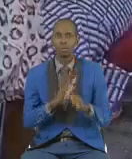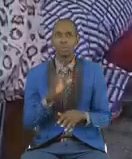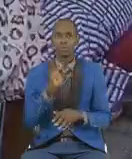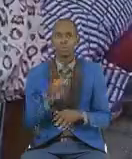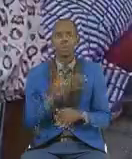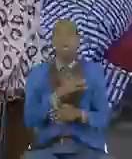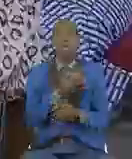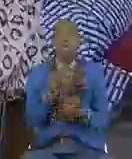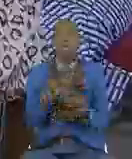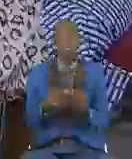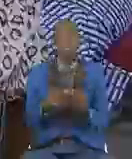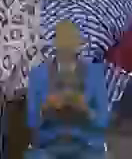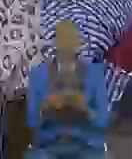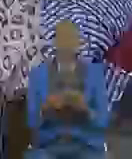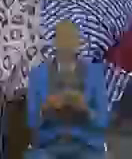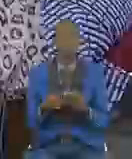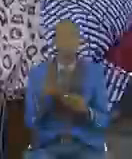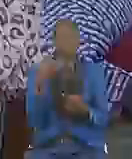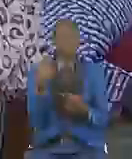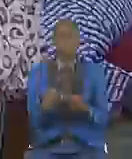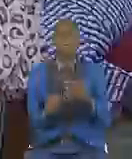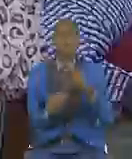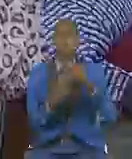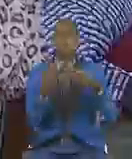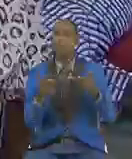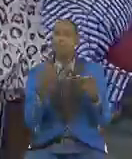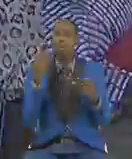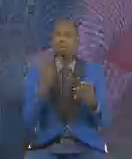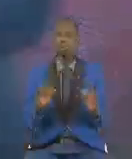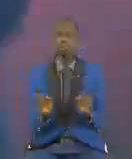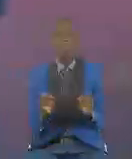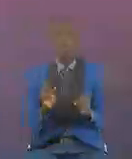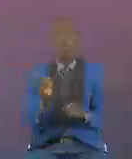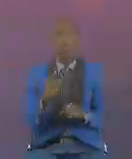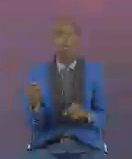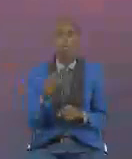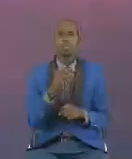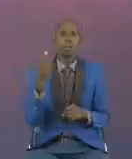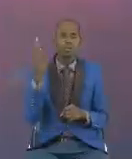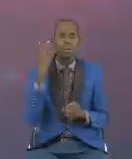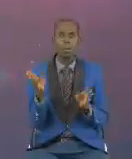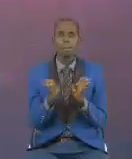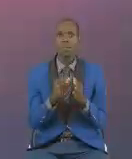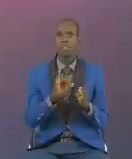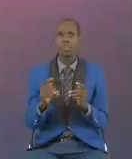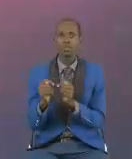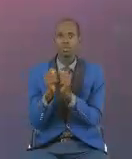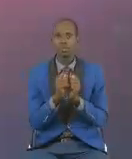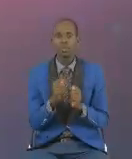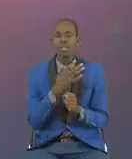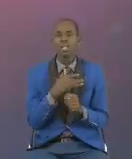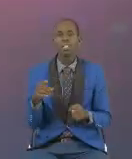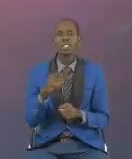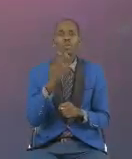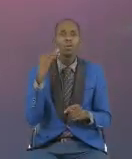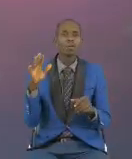when they had prayed, the place was shaking when they were assembled together, and they were filled with the